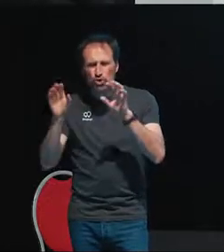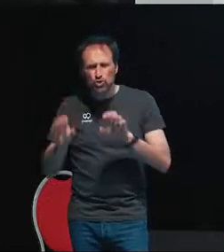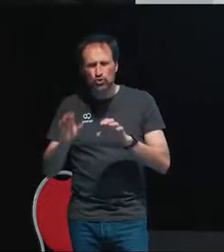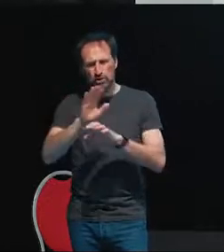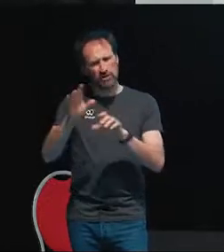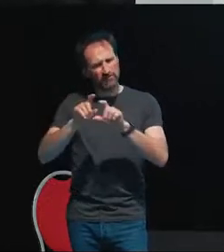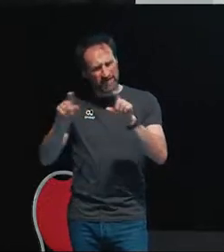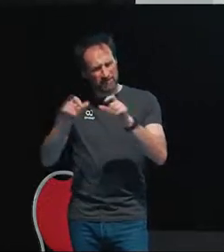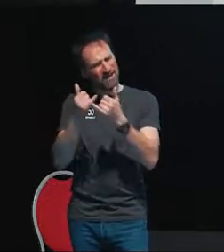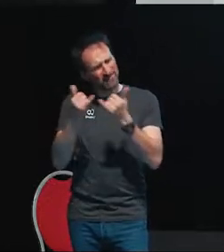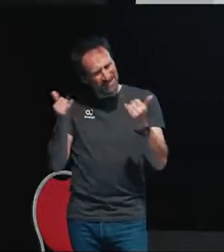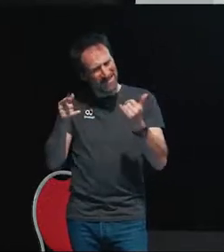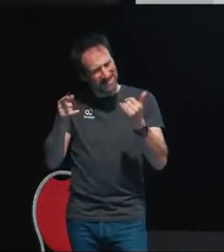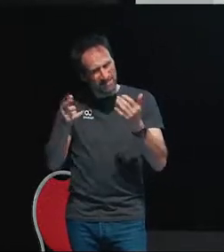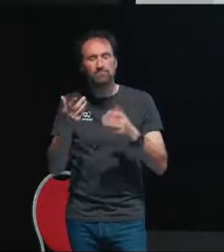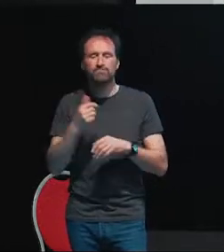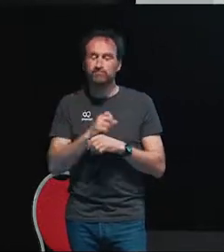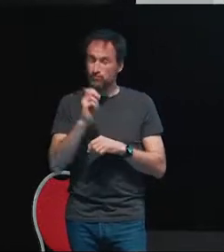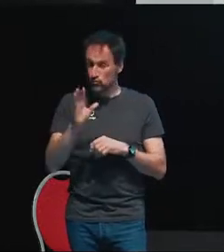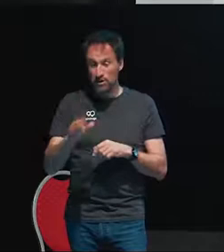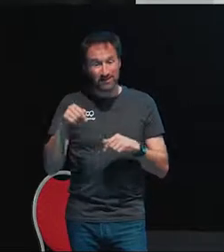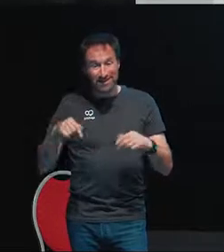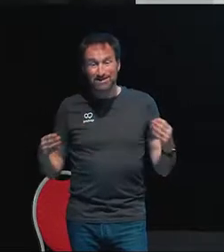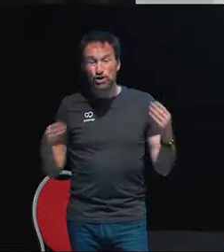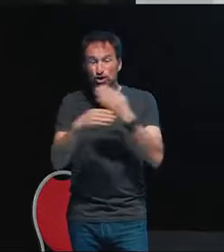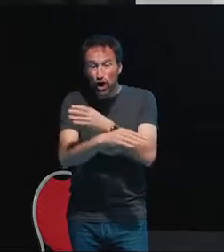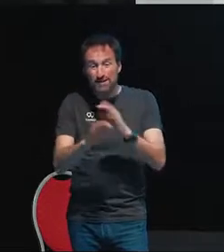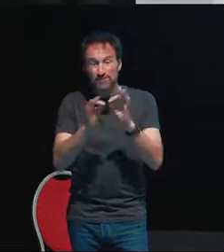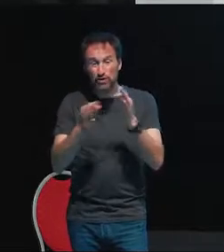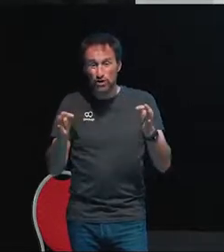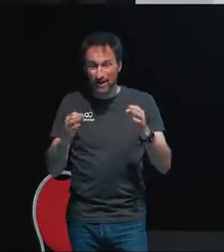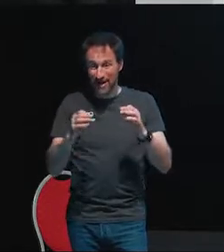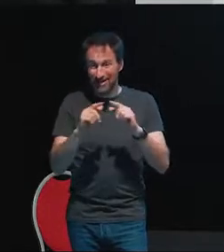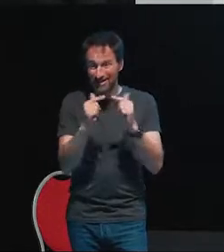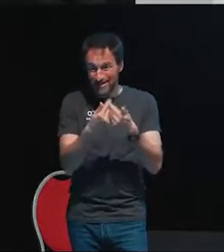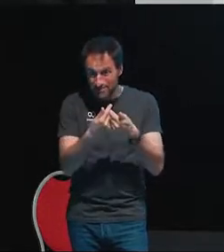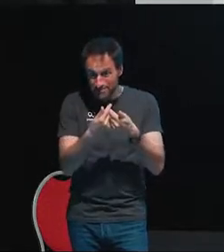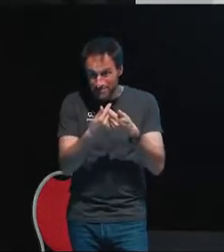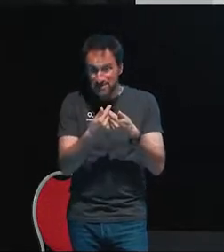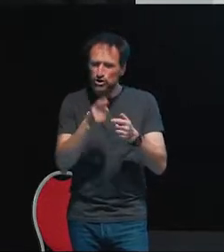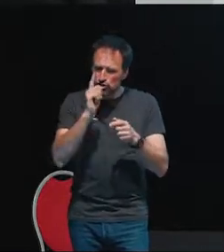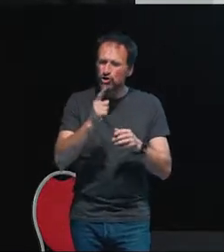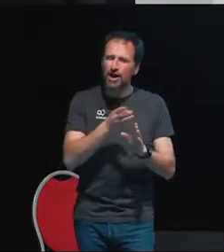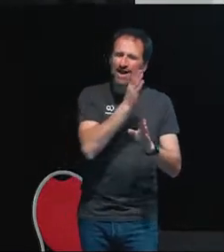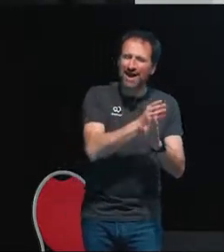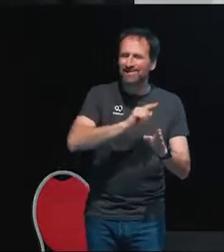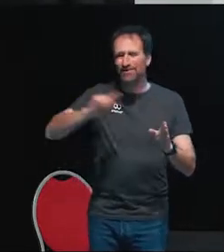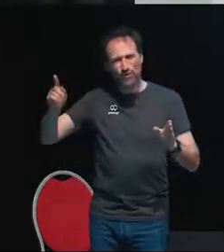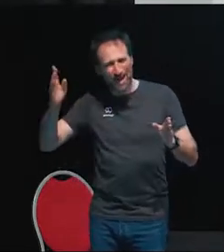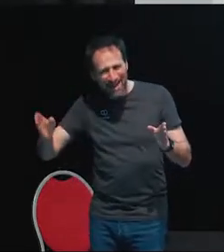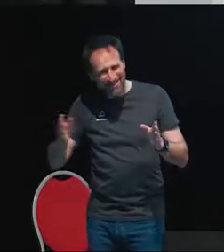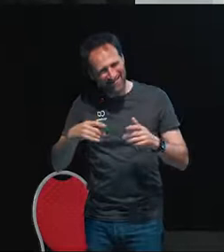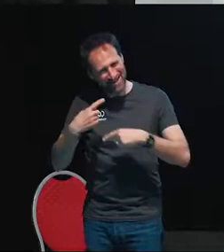but here we are having this cross-functional teams that are men's who own something in two end but that vertical slice of